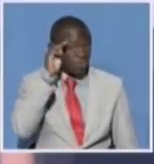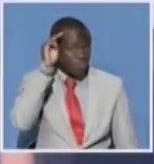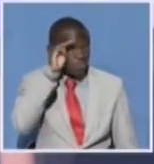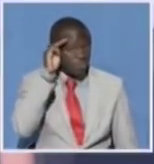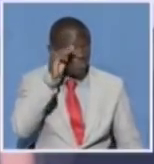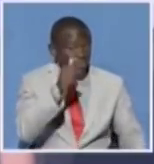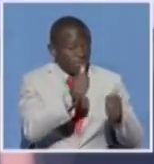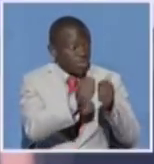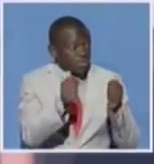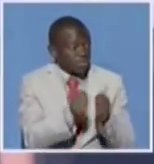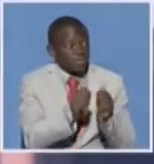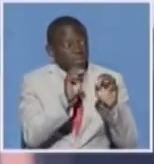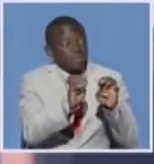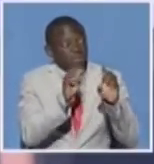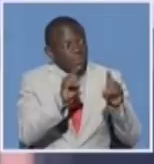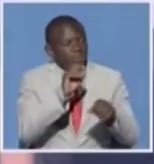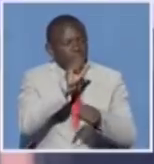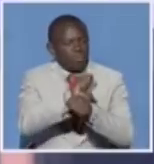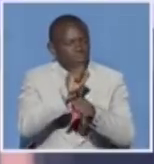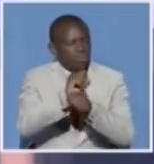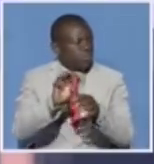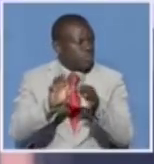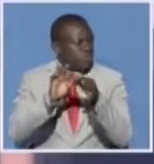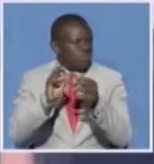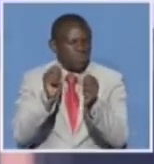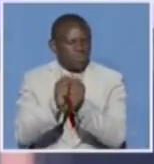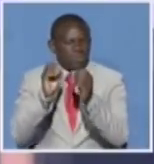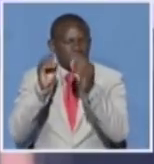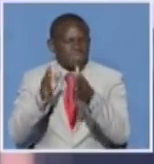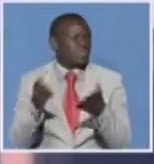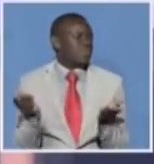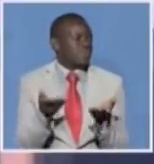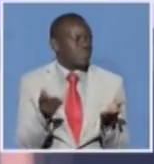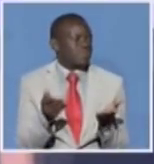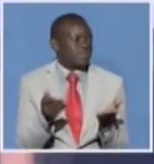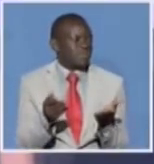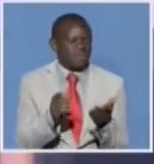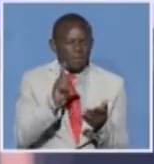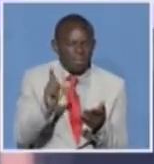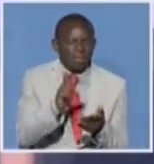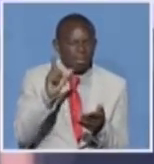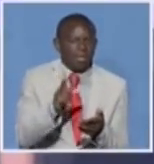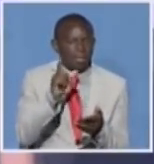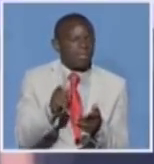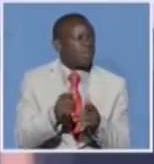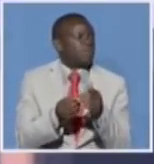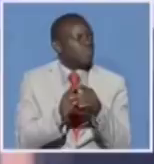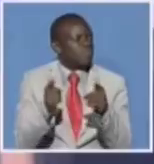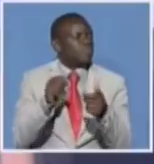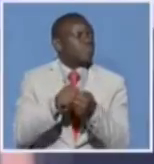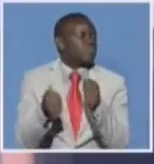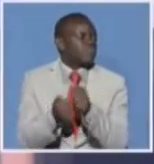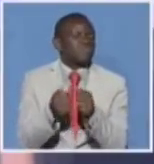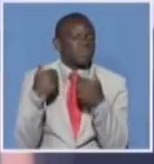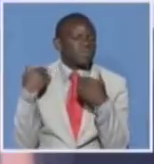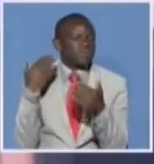Because by now you would have known that examination leakage has been a growing problem, a disaster waiting to happen. Well, as you